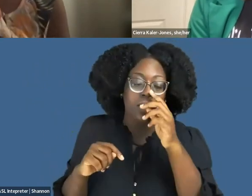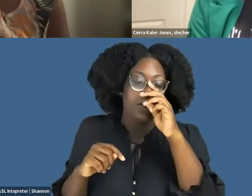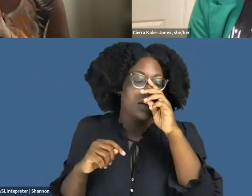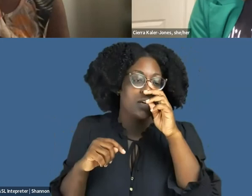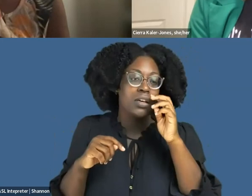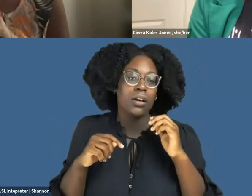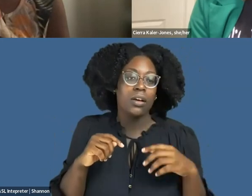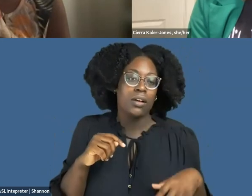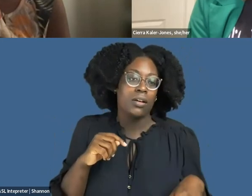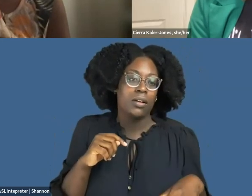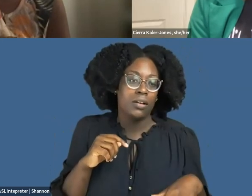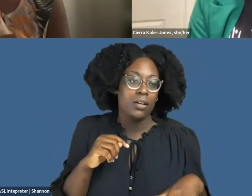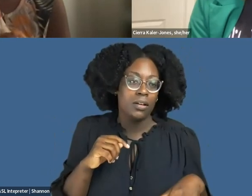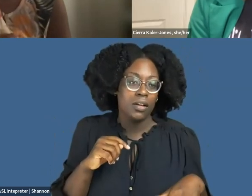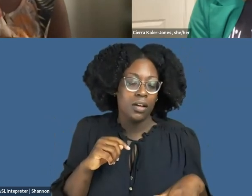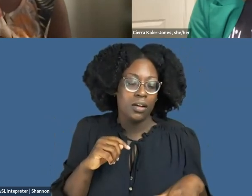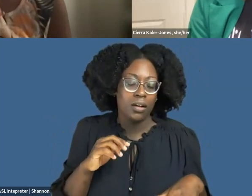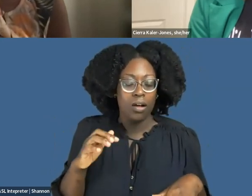So